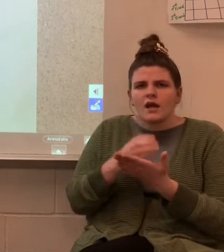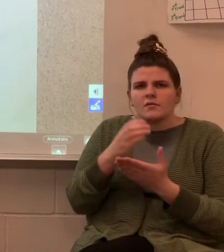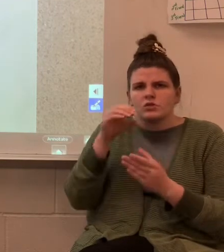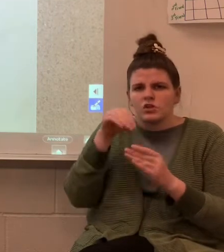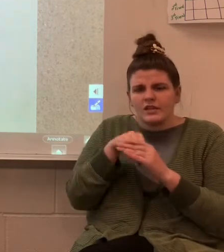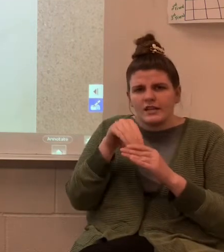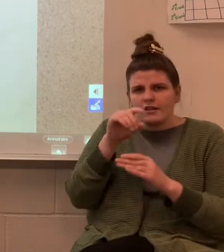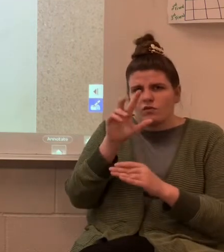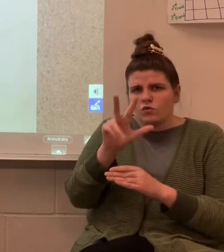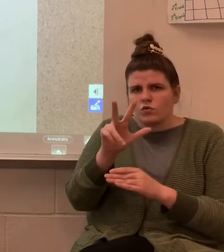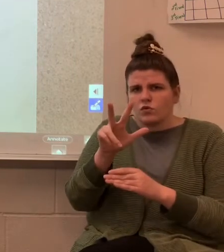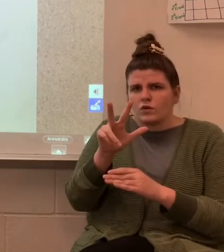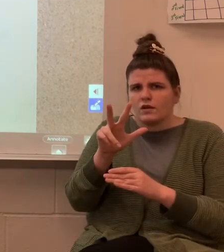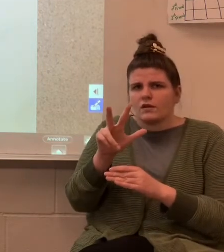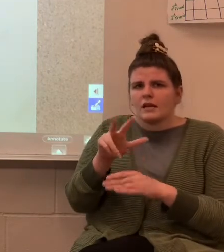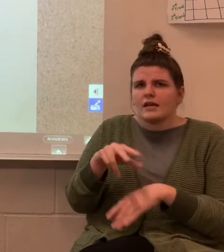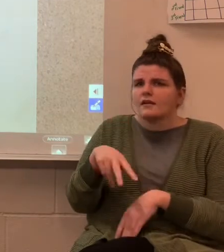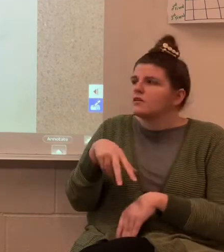our 1/4.